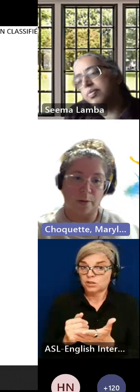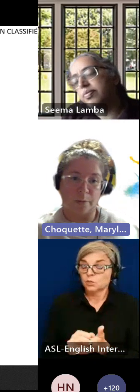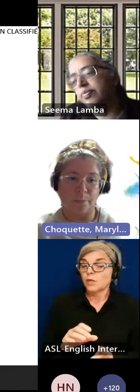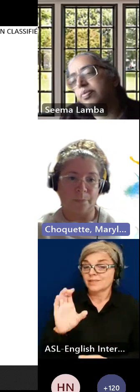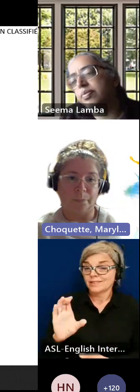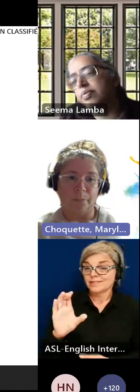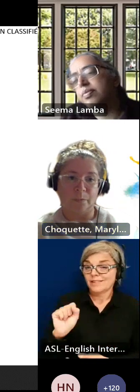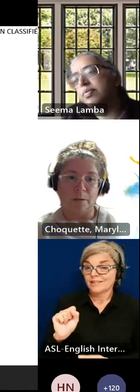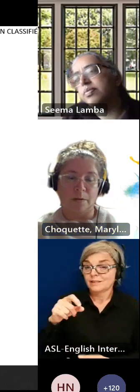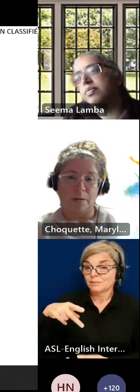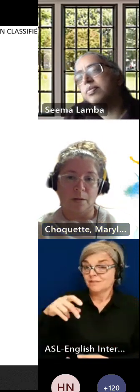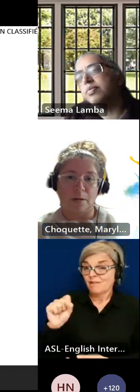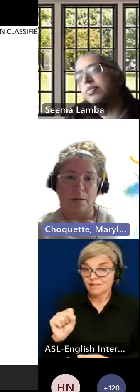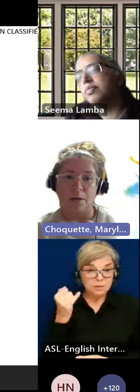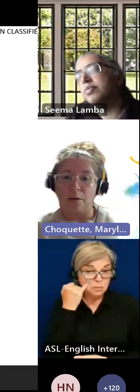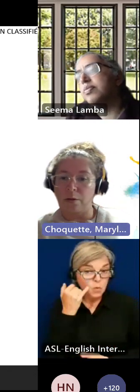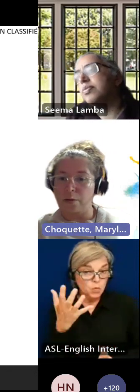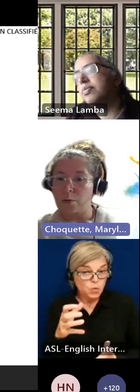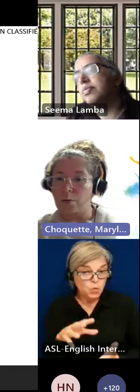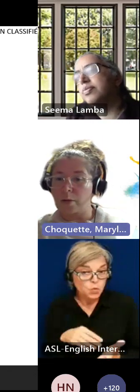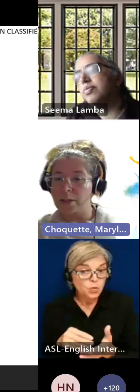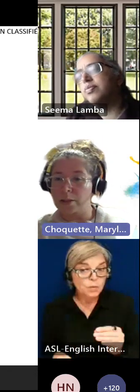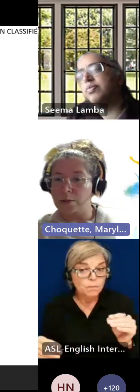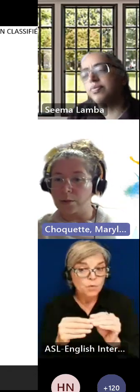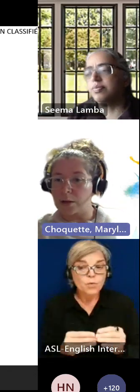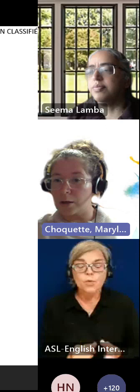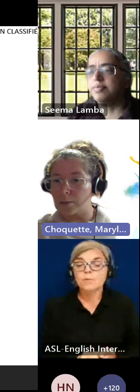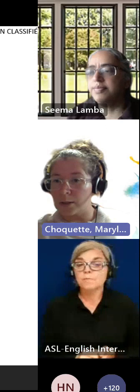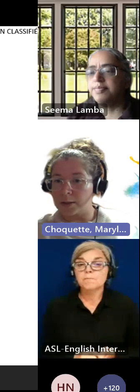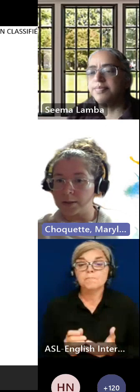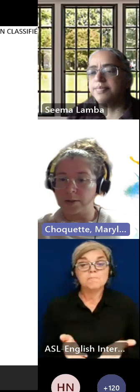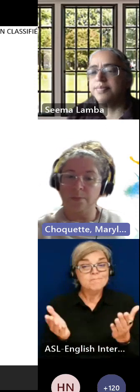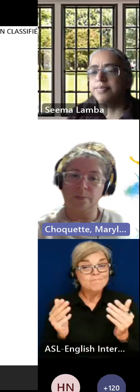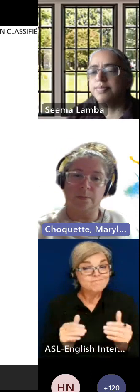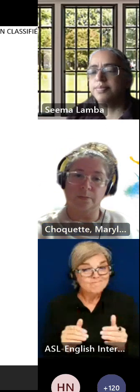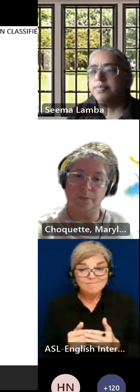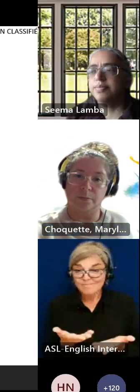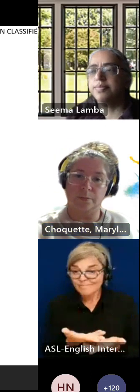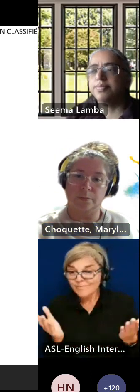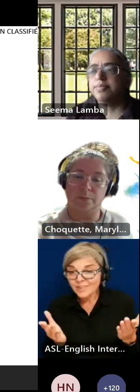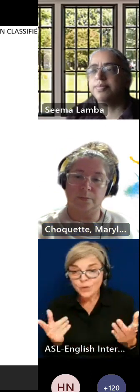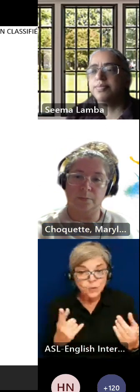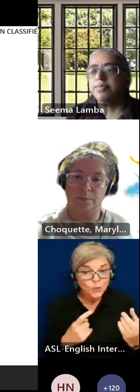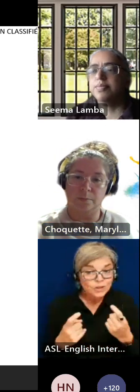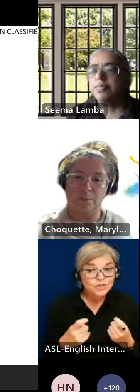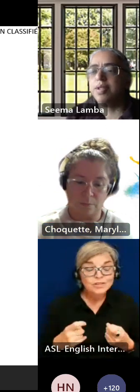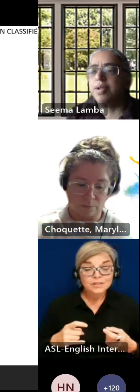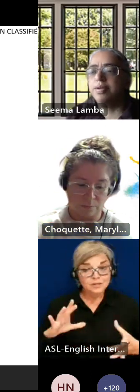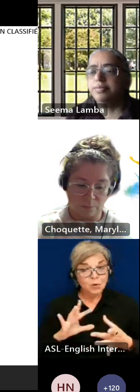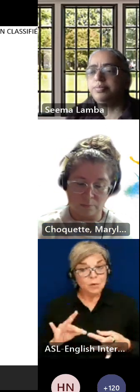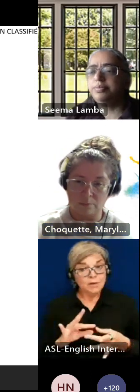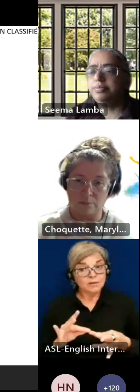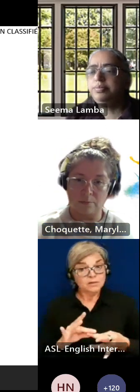some more. Any other questions or comments?